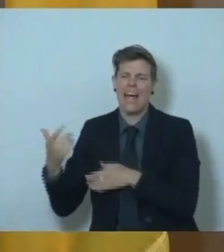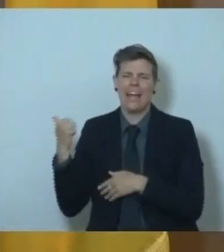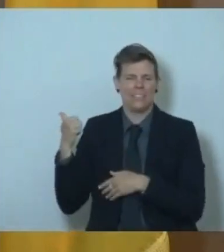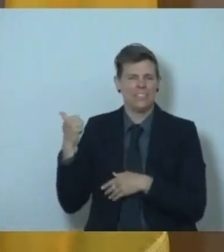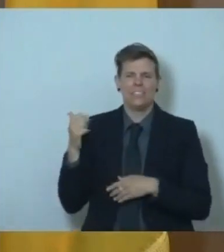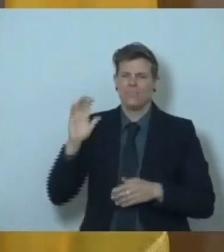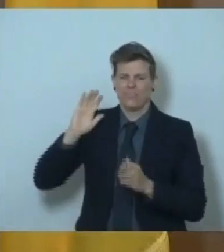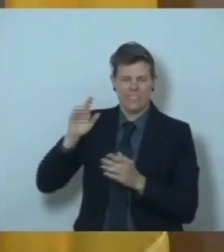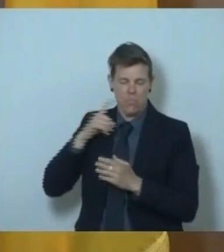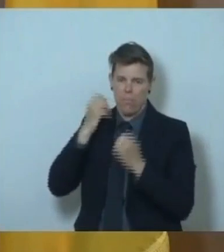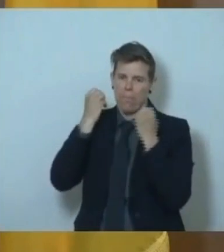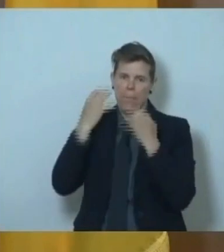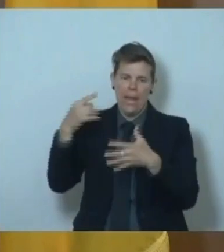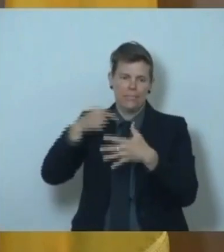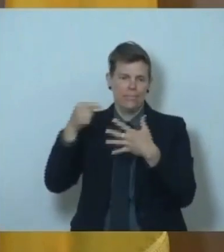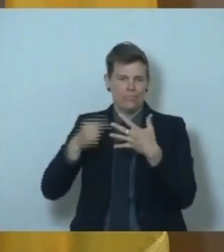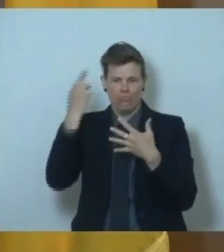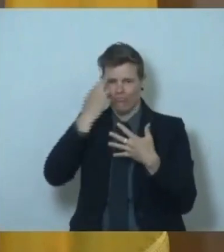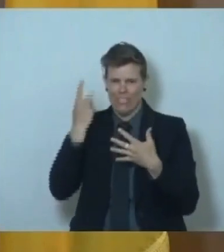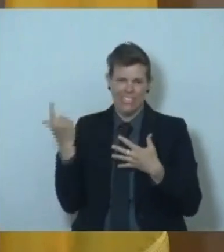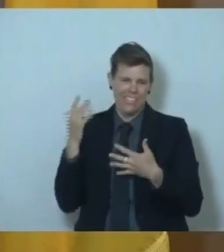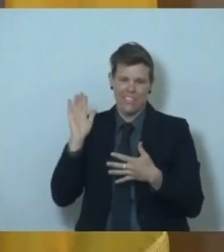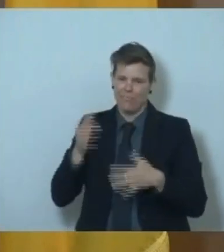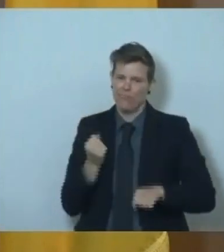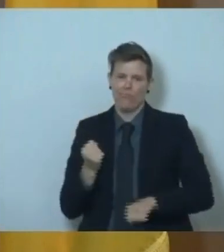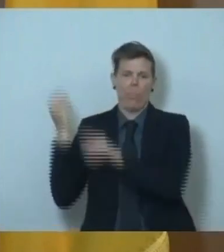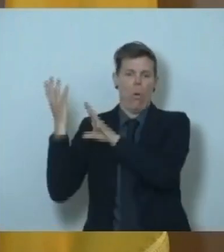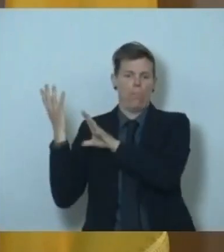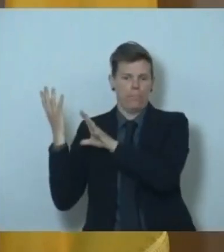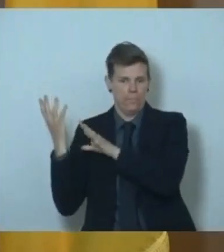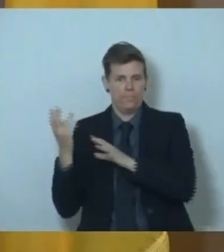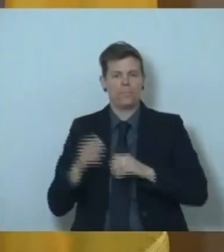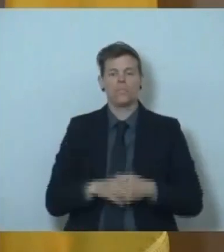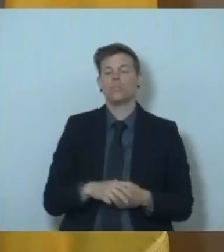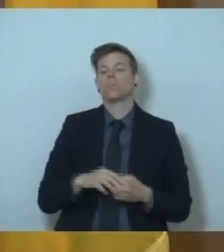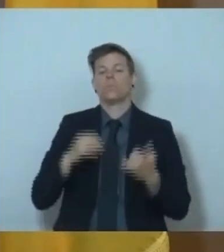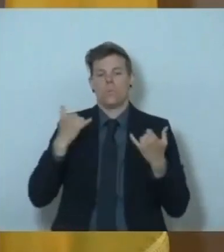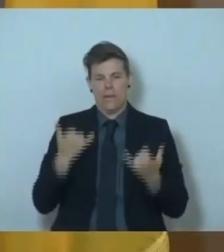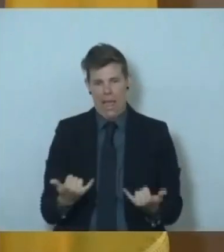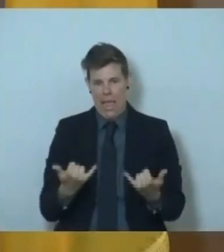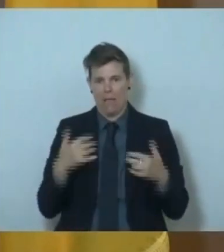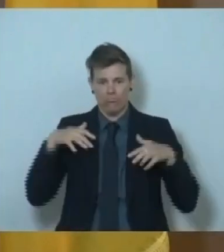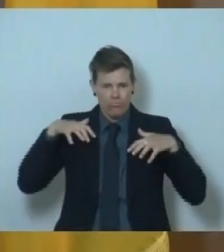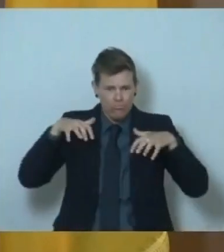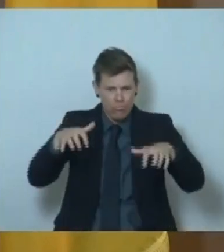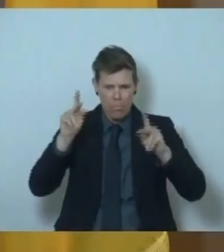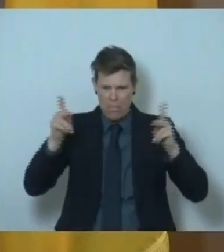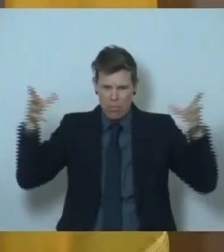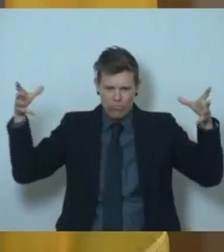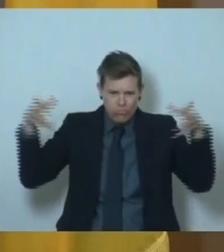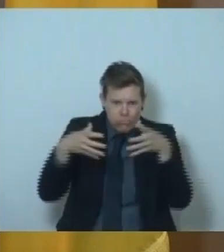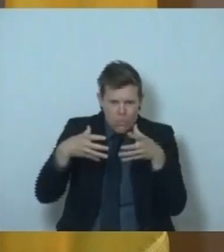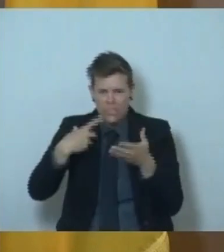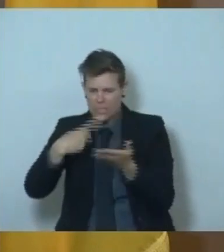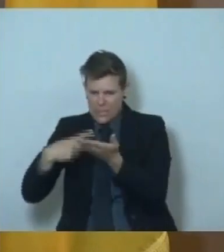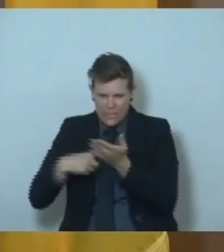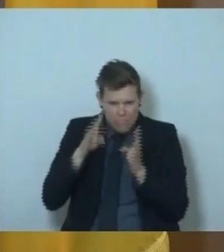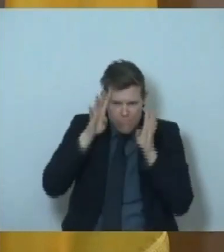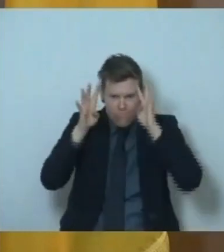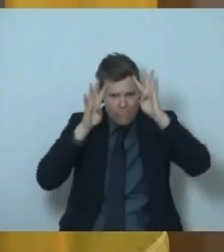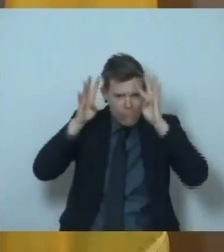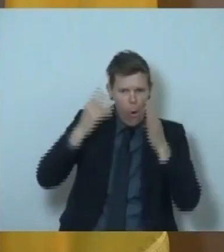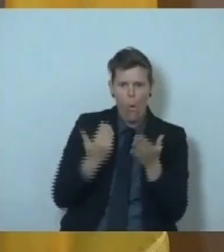needs to be updated, and there are folks actually working on that. And I wouldn't be a bit surprised if you had access to a new plan